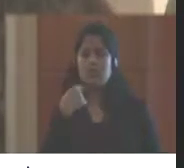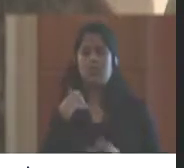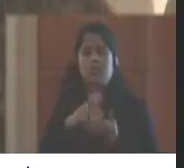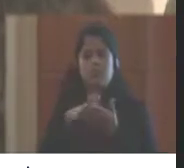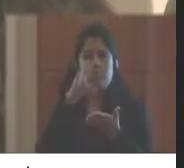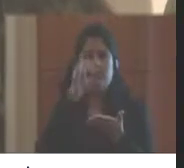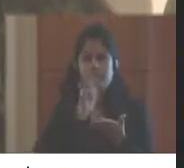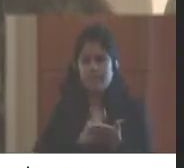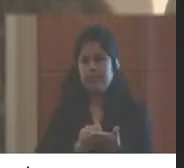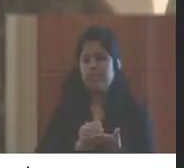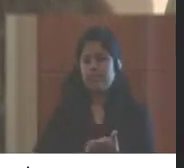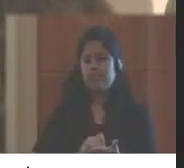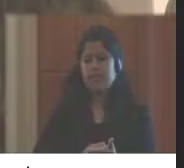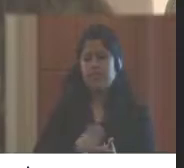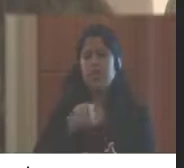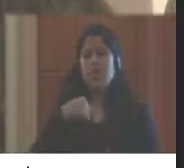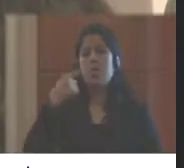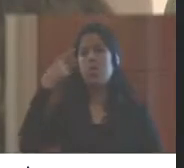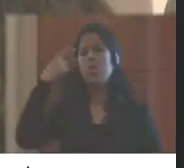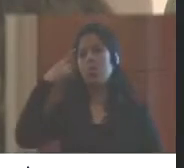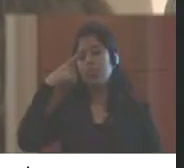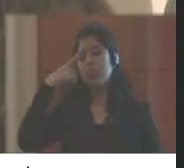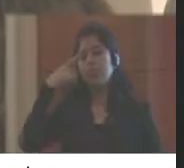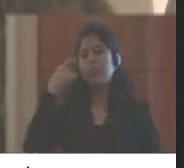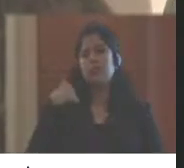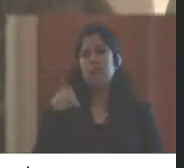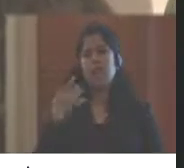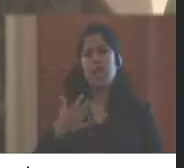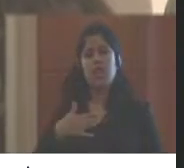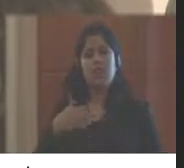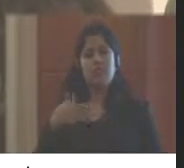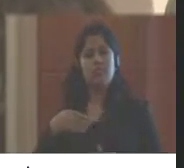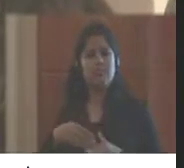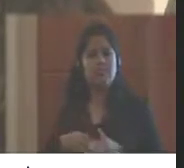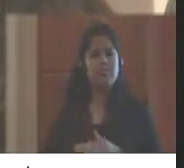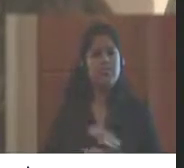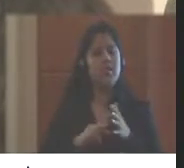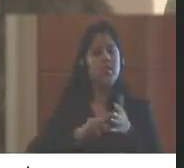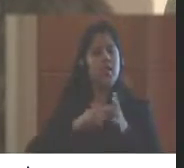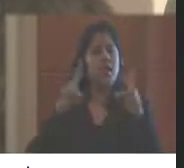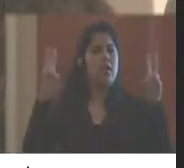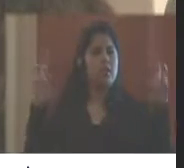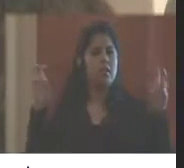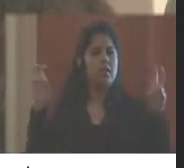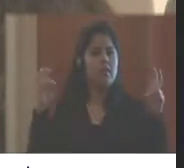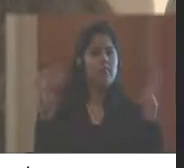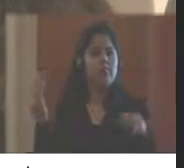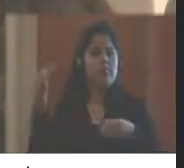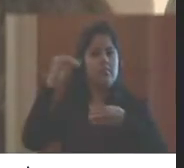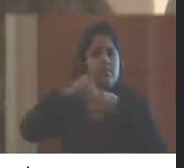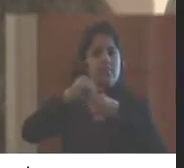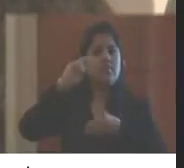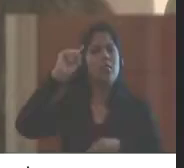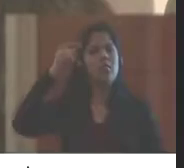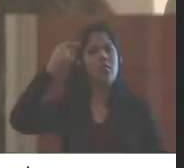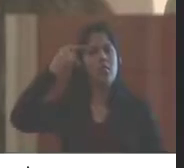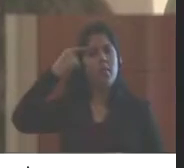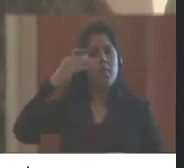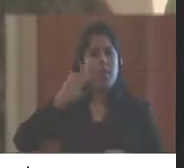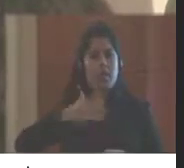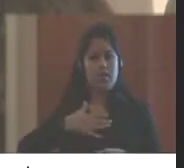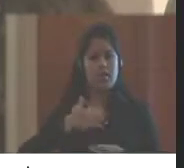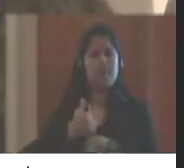And I take note that awareness is trickling into